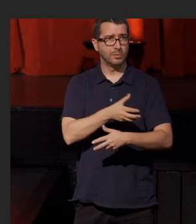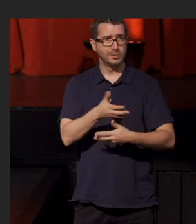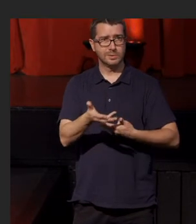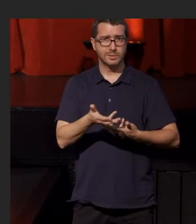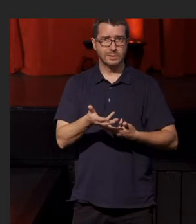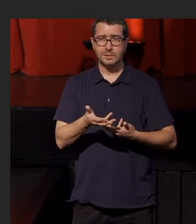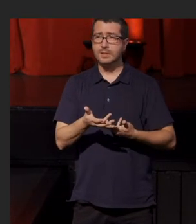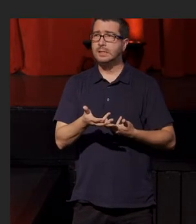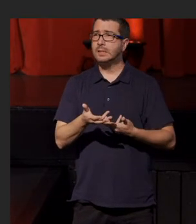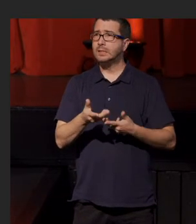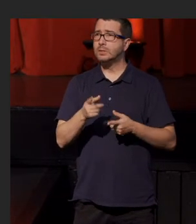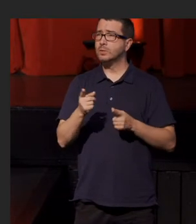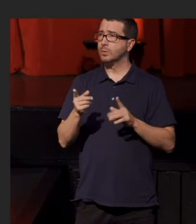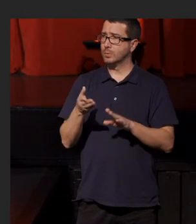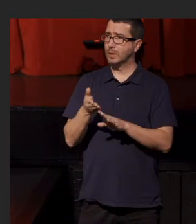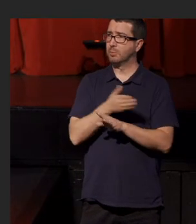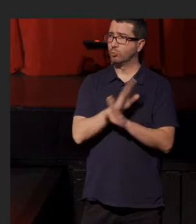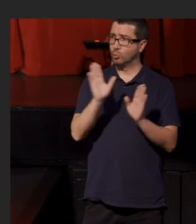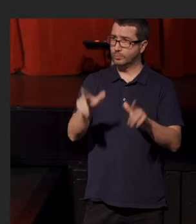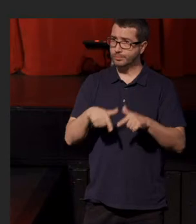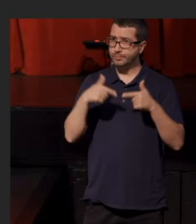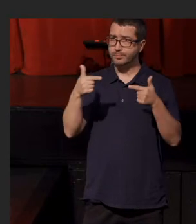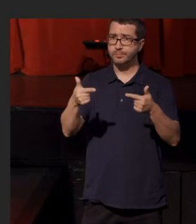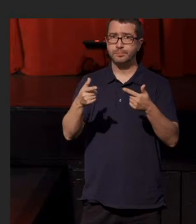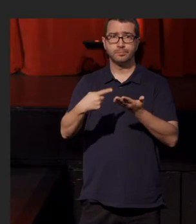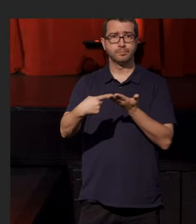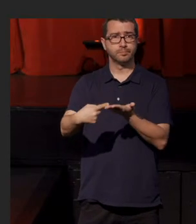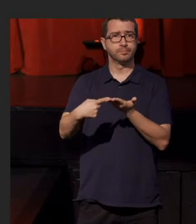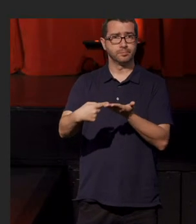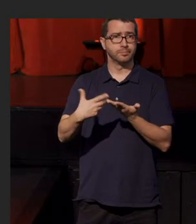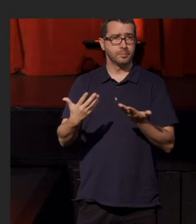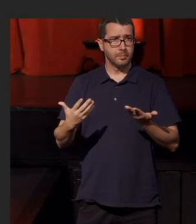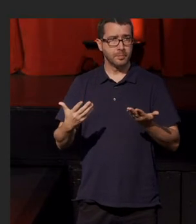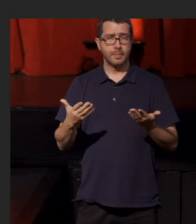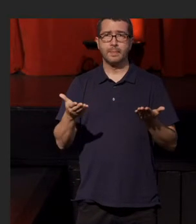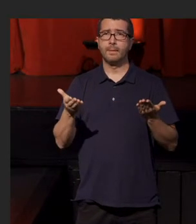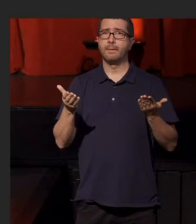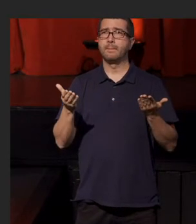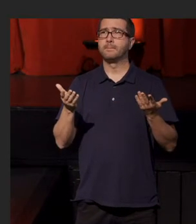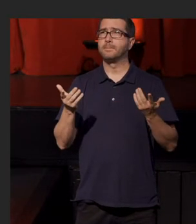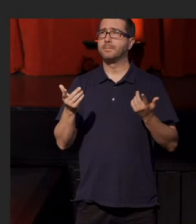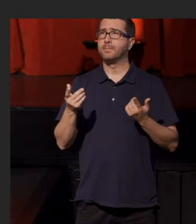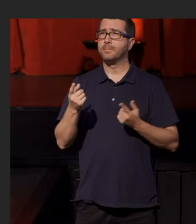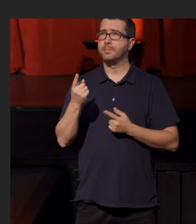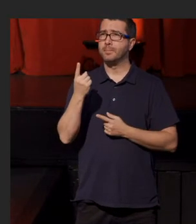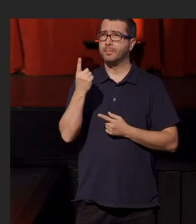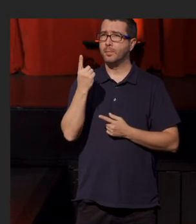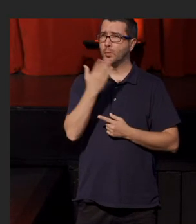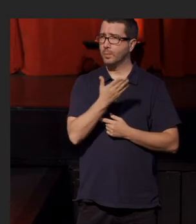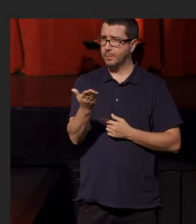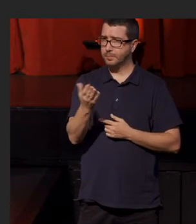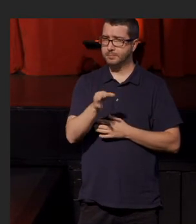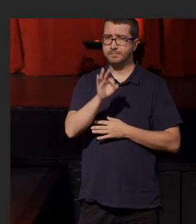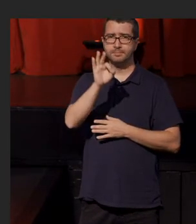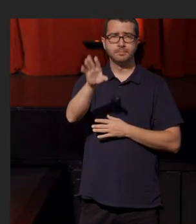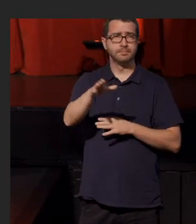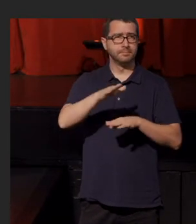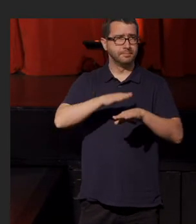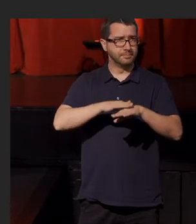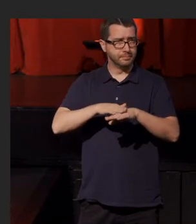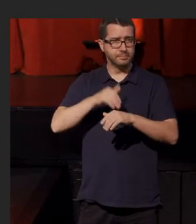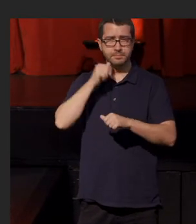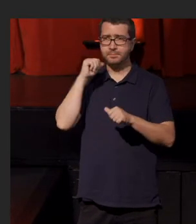thing I want to end on before we open it up for discussion is just a reminder that as we go through